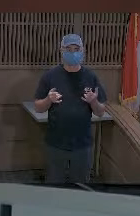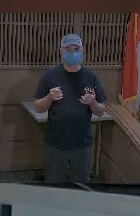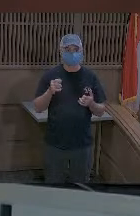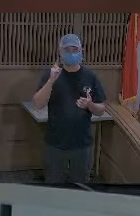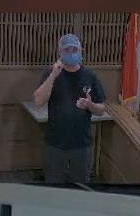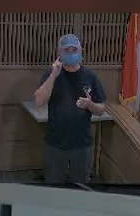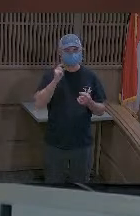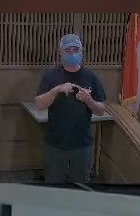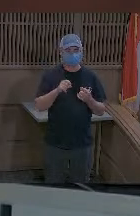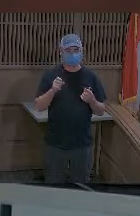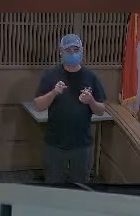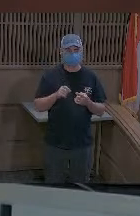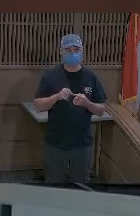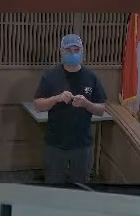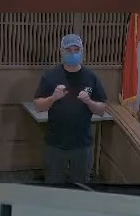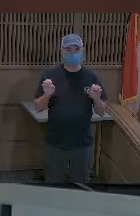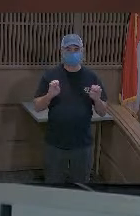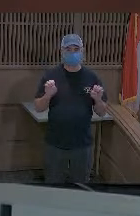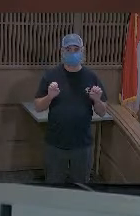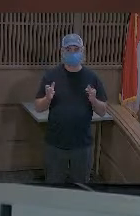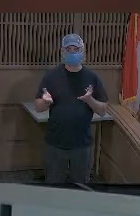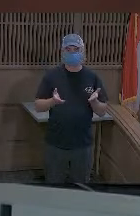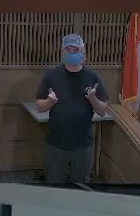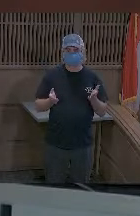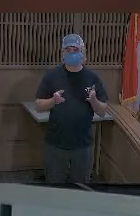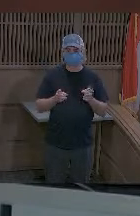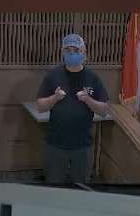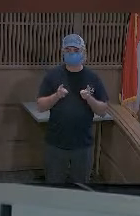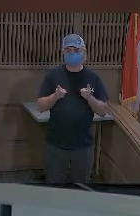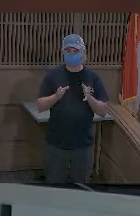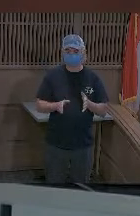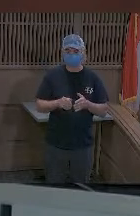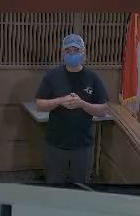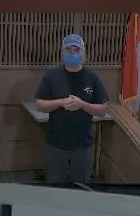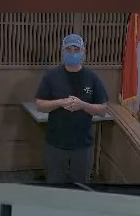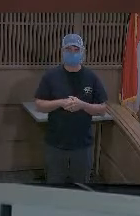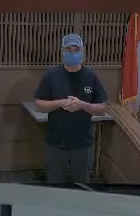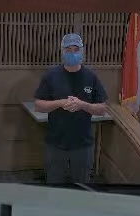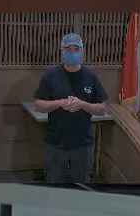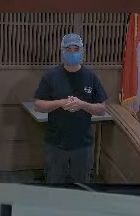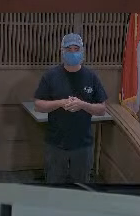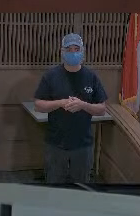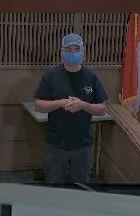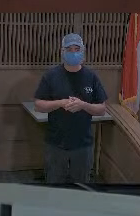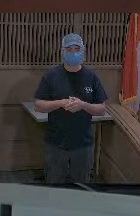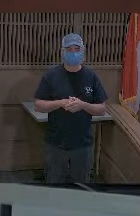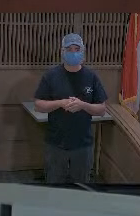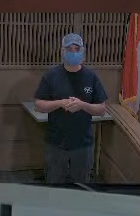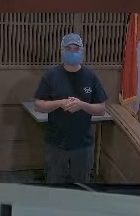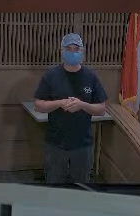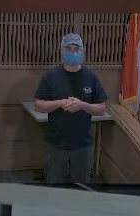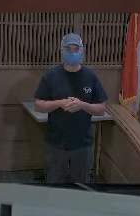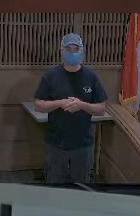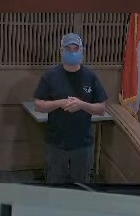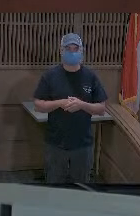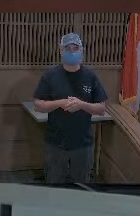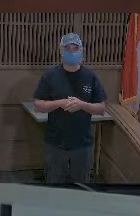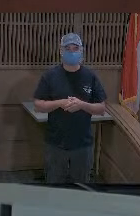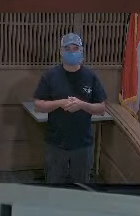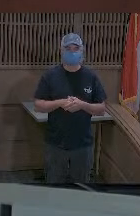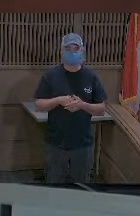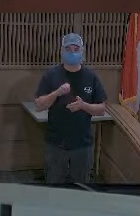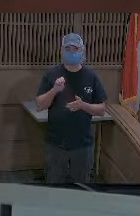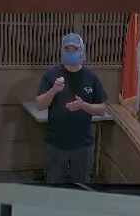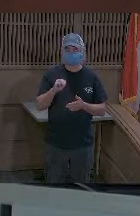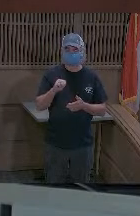a report from our emergency services here in Dougherty County. We have the Director of Dougherty County EMS with us